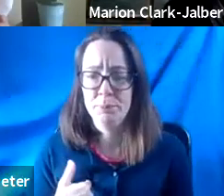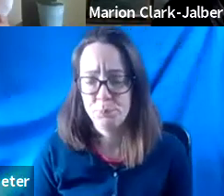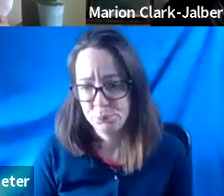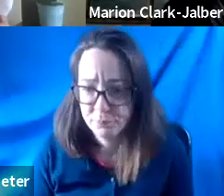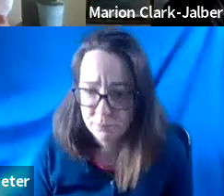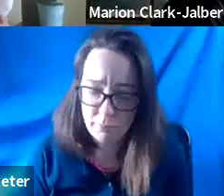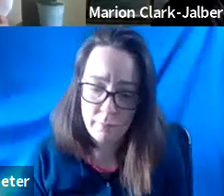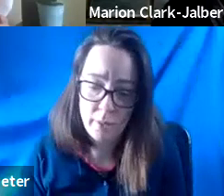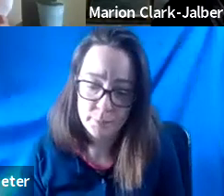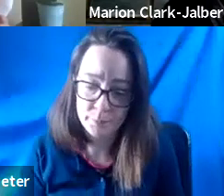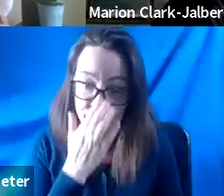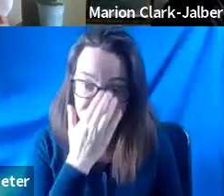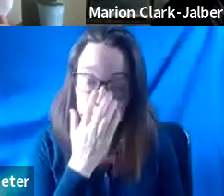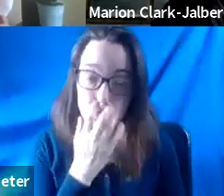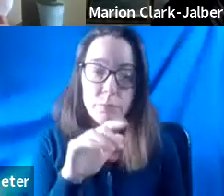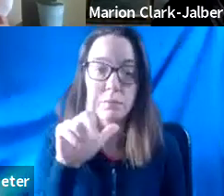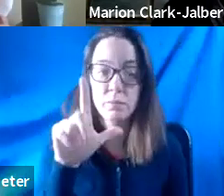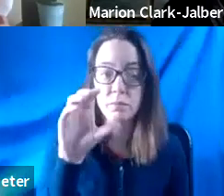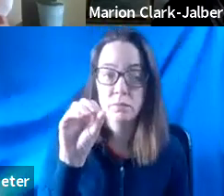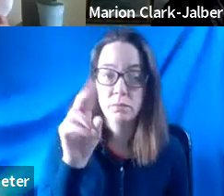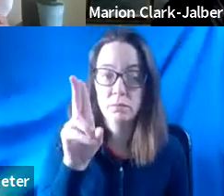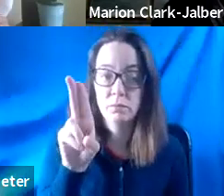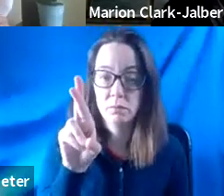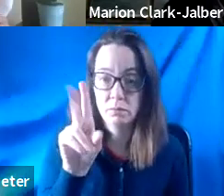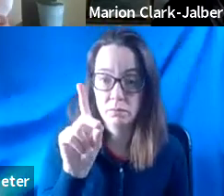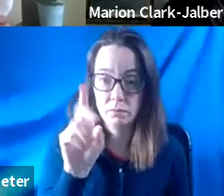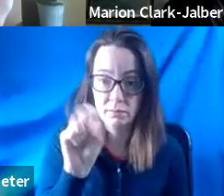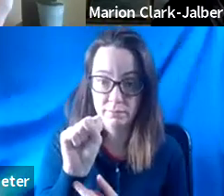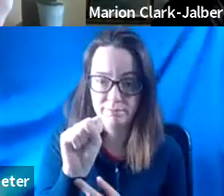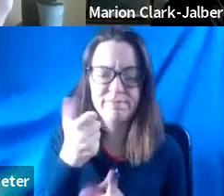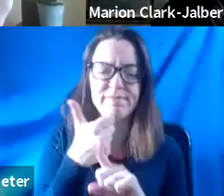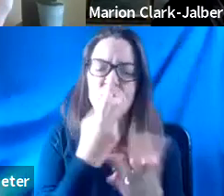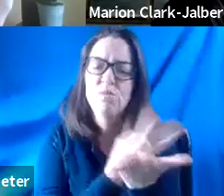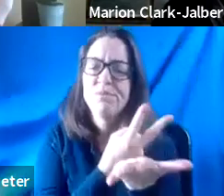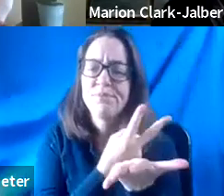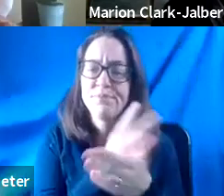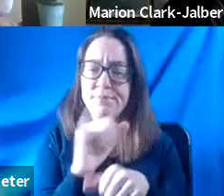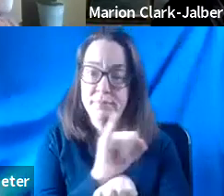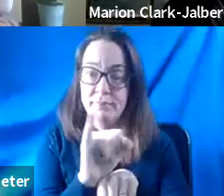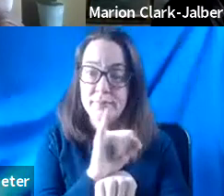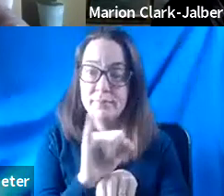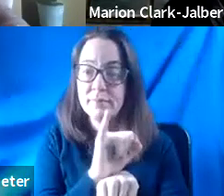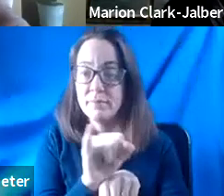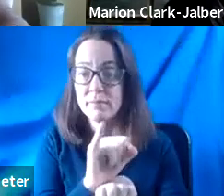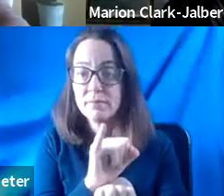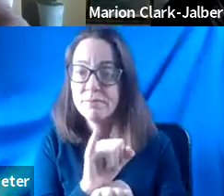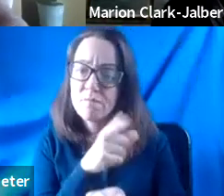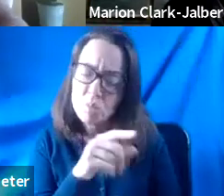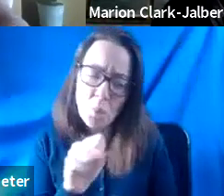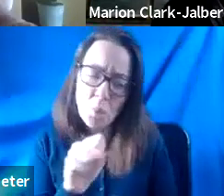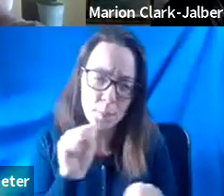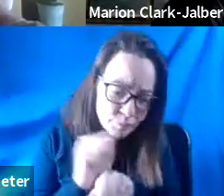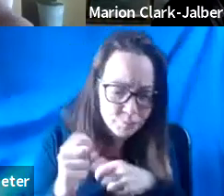So you've got Lourdes. She's a graduate school intern. She's doing her graduate work on how to make